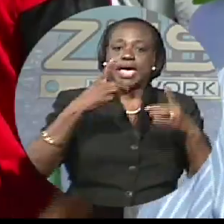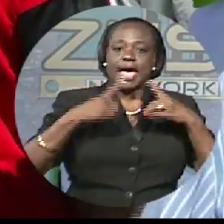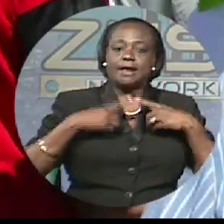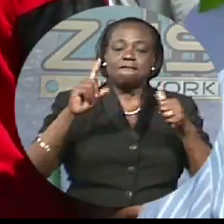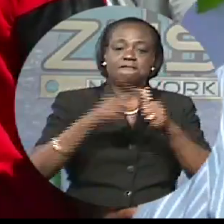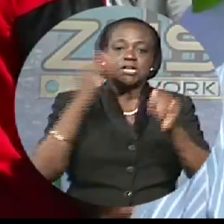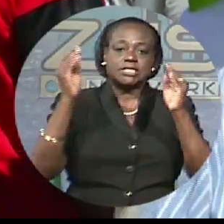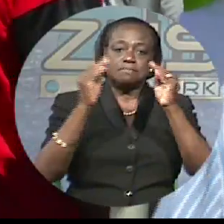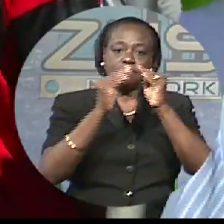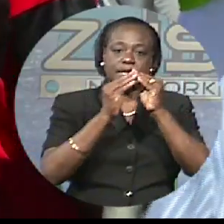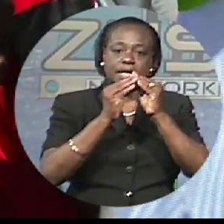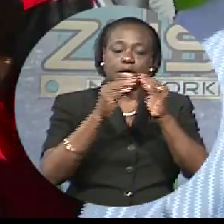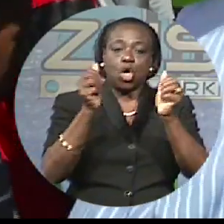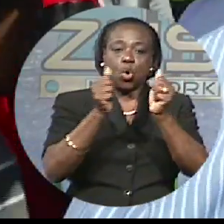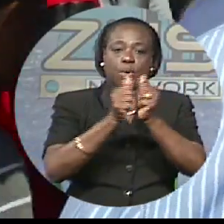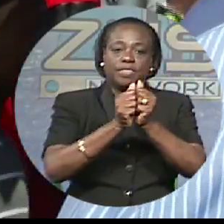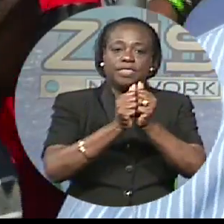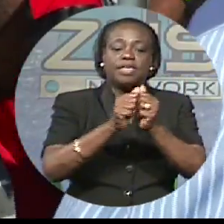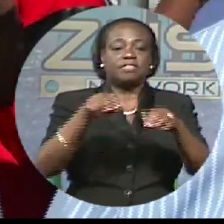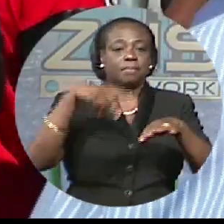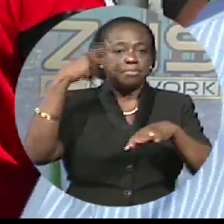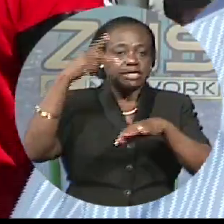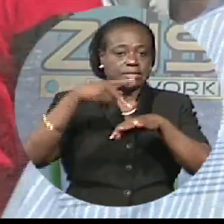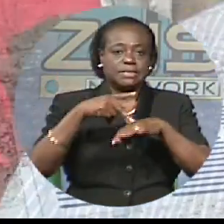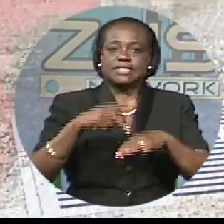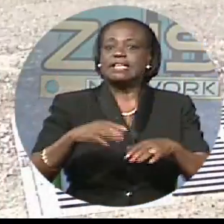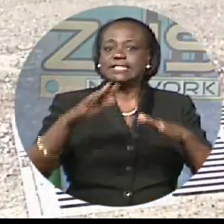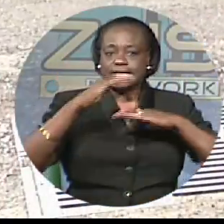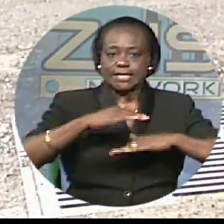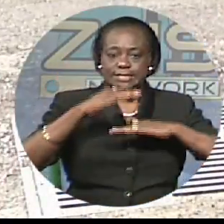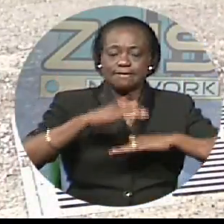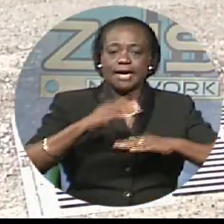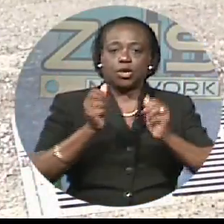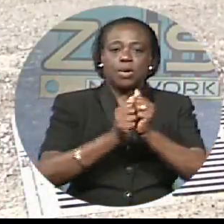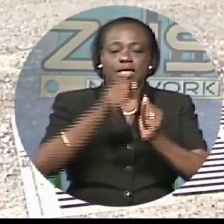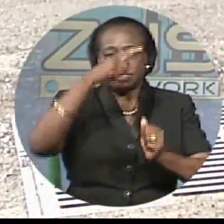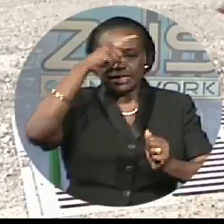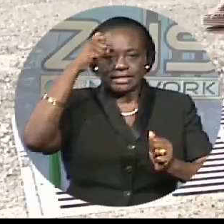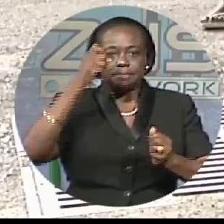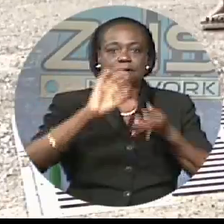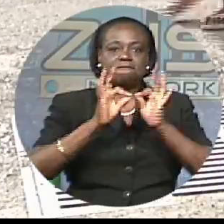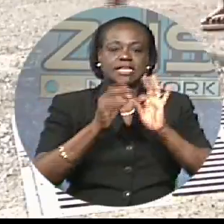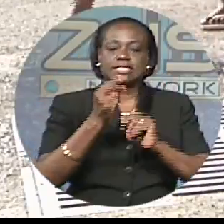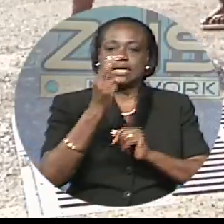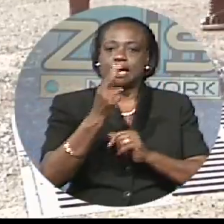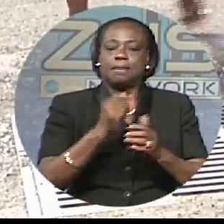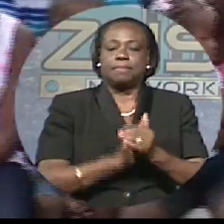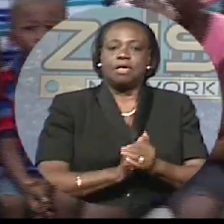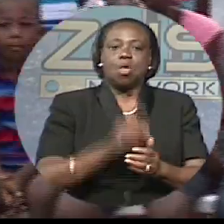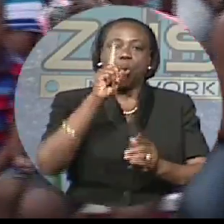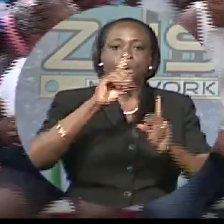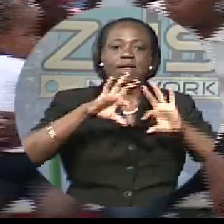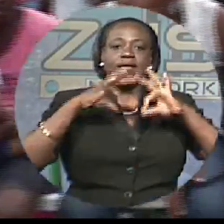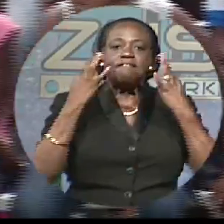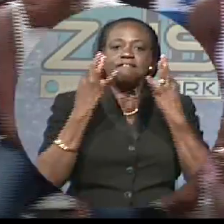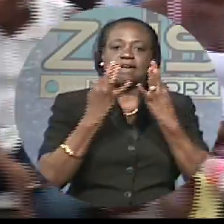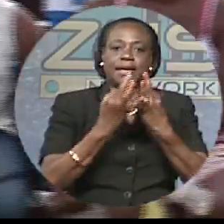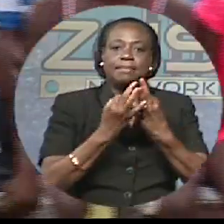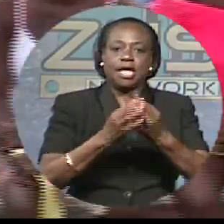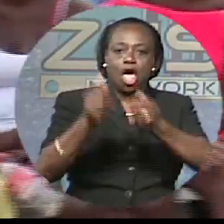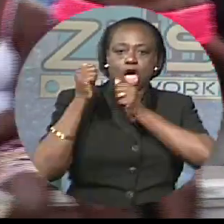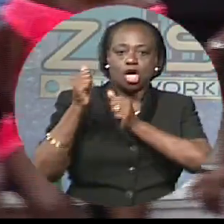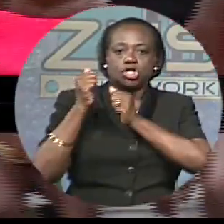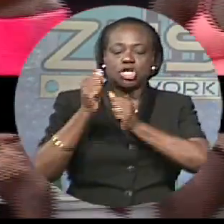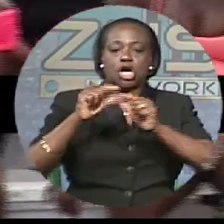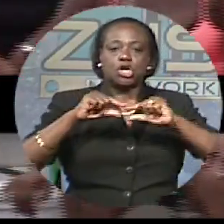reported that they're quite satisfied with the summer repairs. Back here in the capital, the One Family Junkanoo Group held its 10th